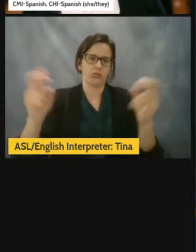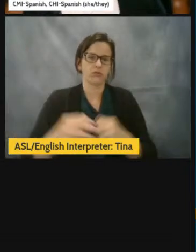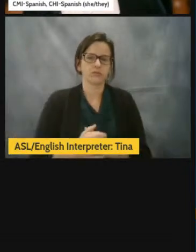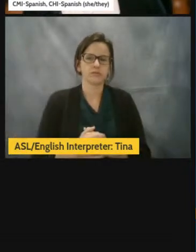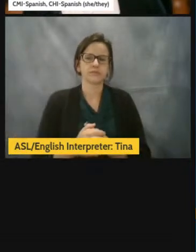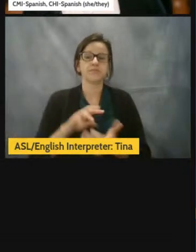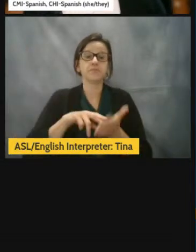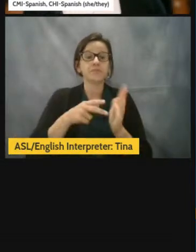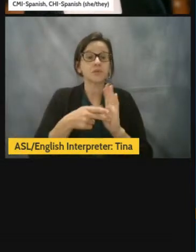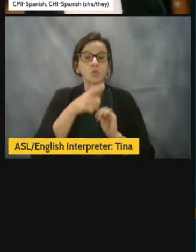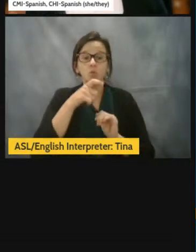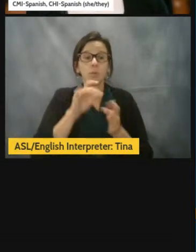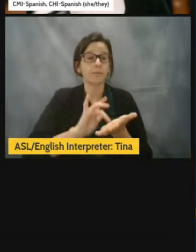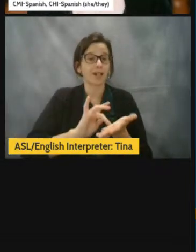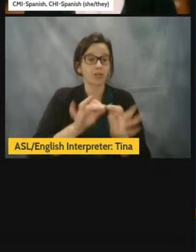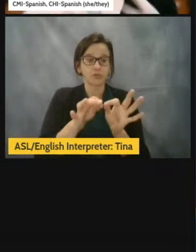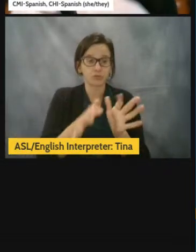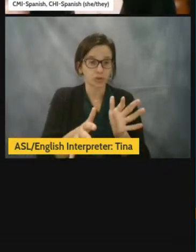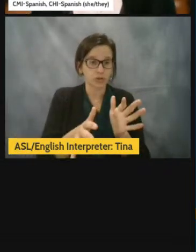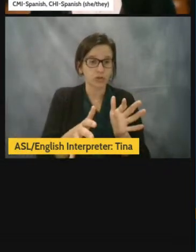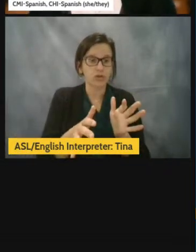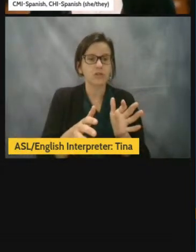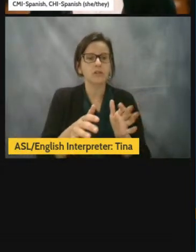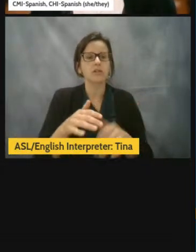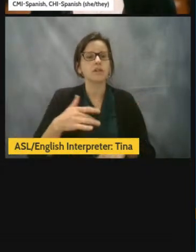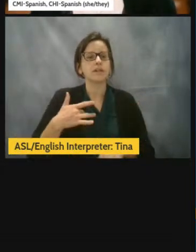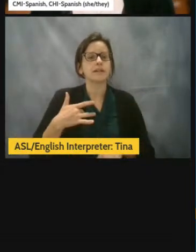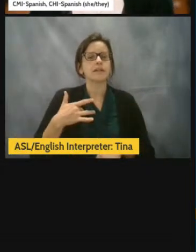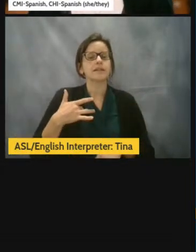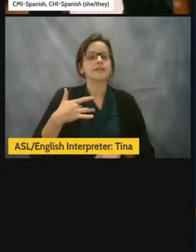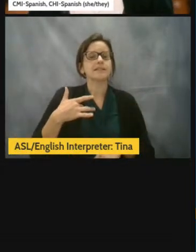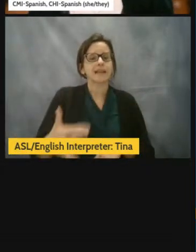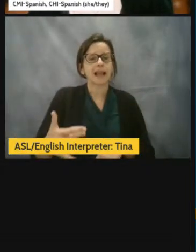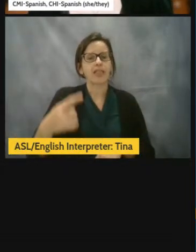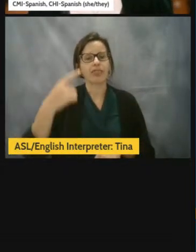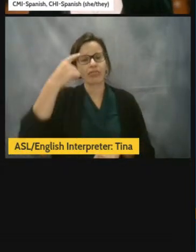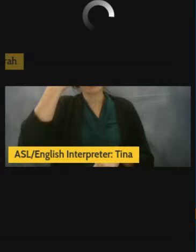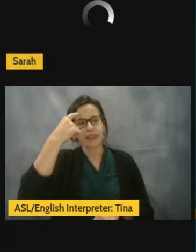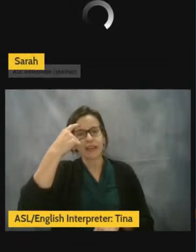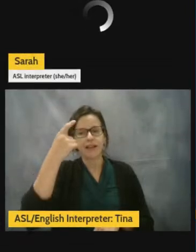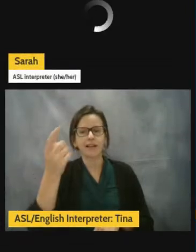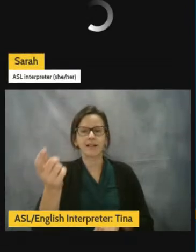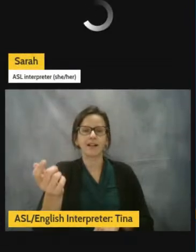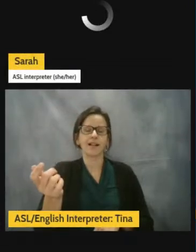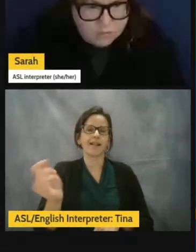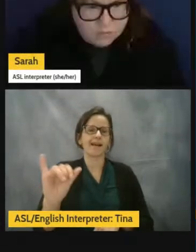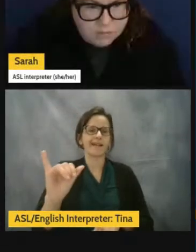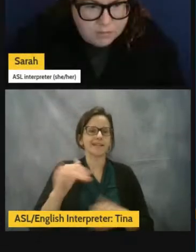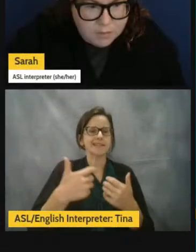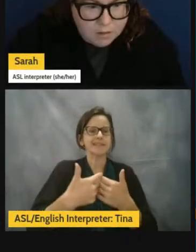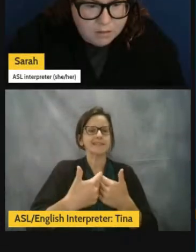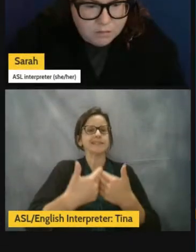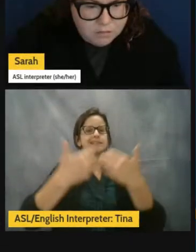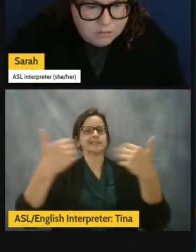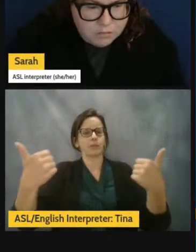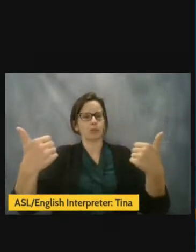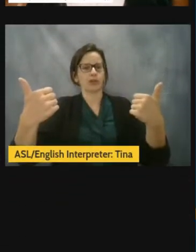medical interpreter, you likely think of this as a separate ethical principle from professionalism, which is professional